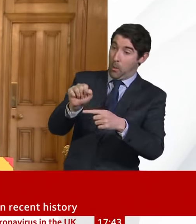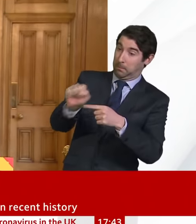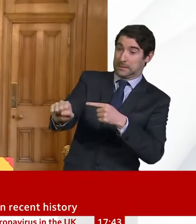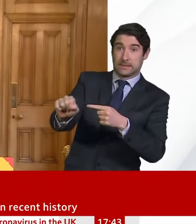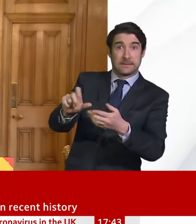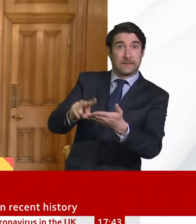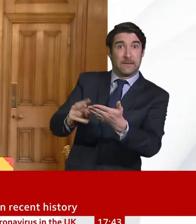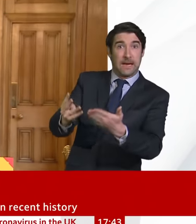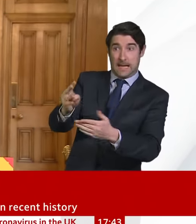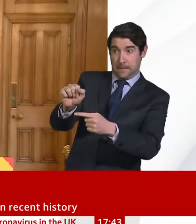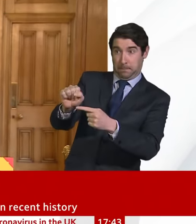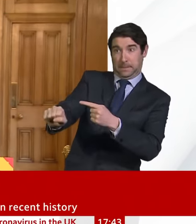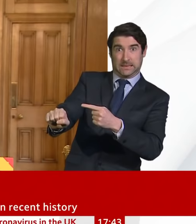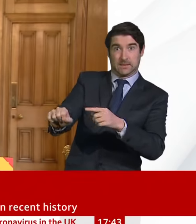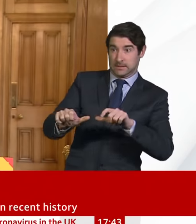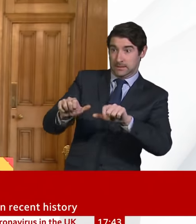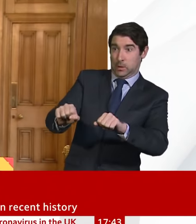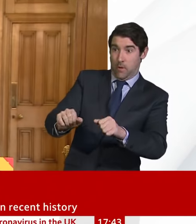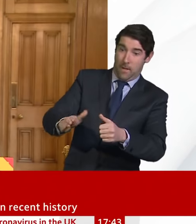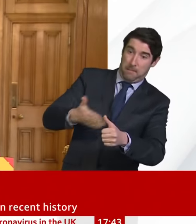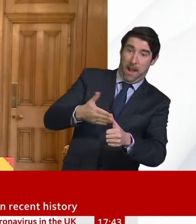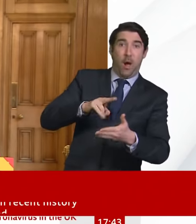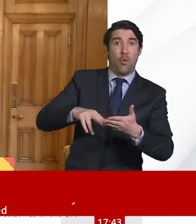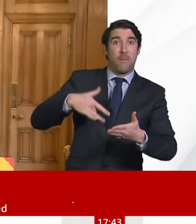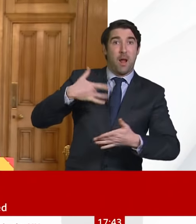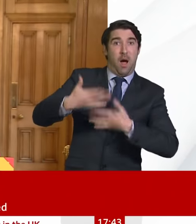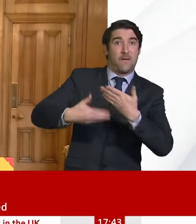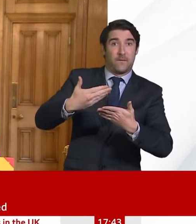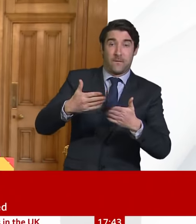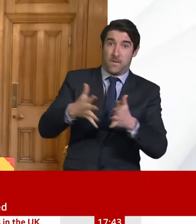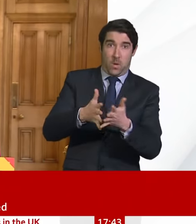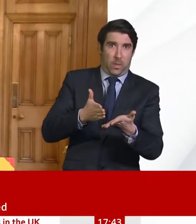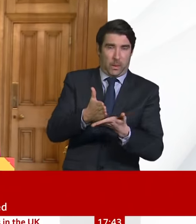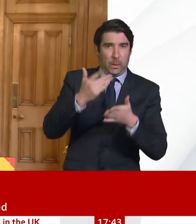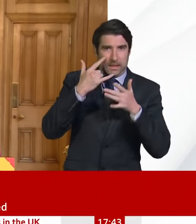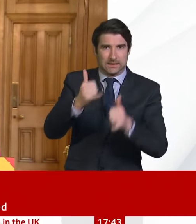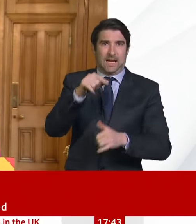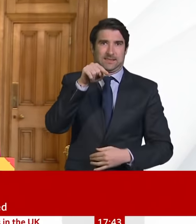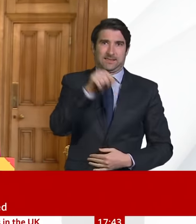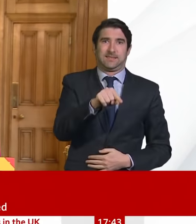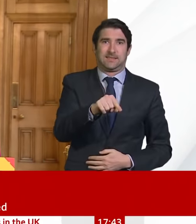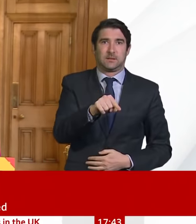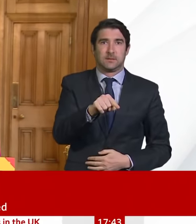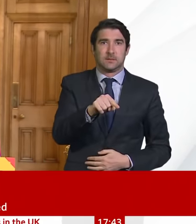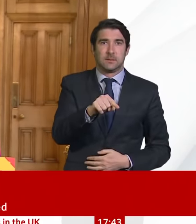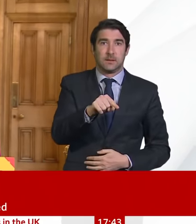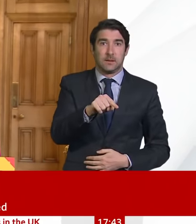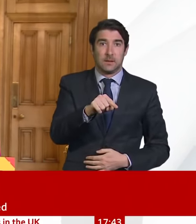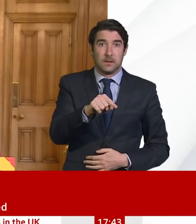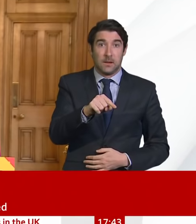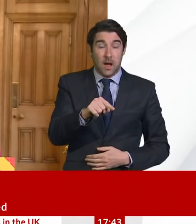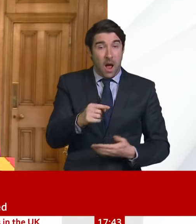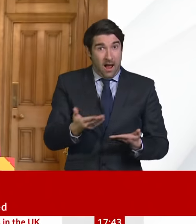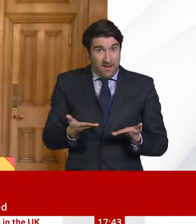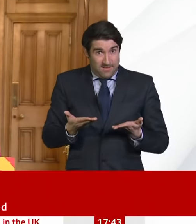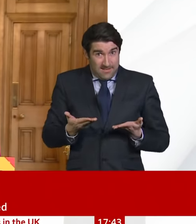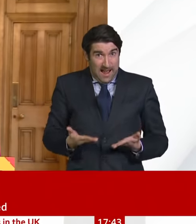government builds up its ability to test at mass scale, the most important thing for people to do is to stay at